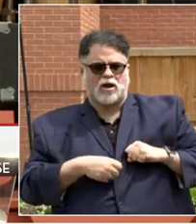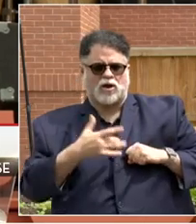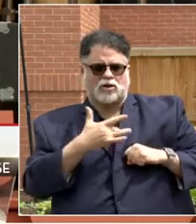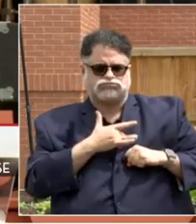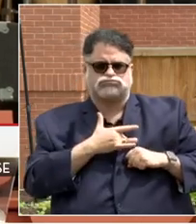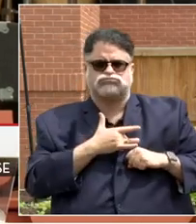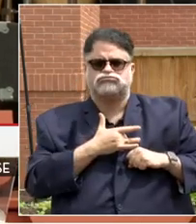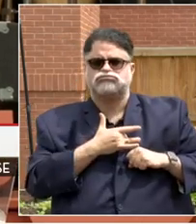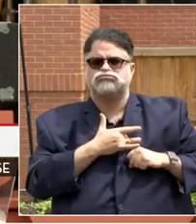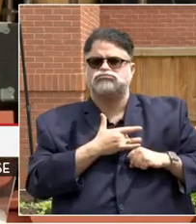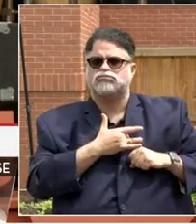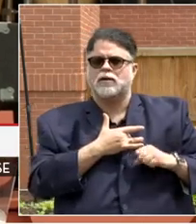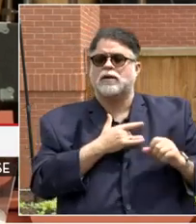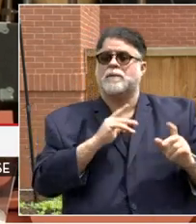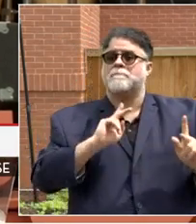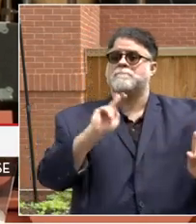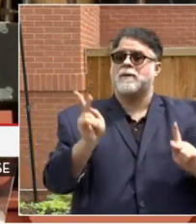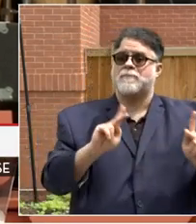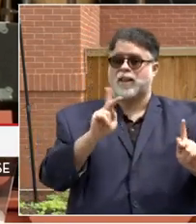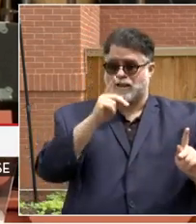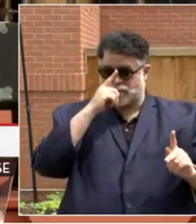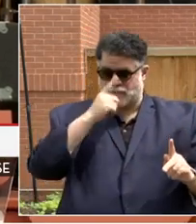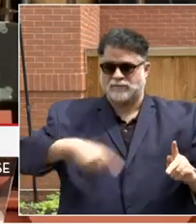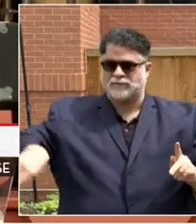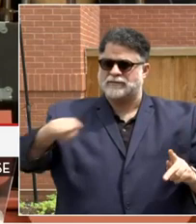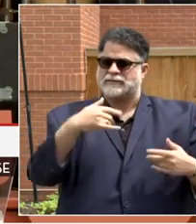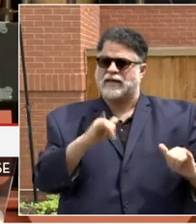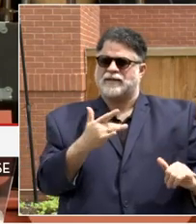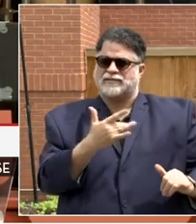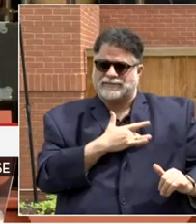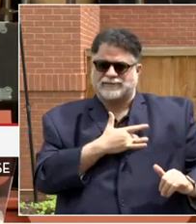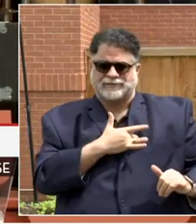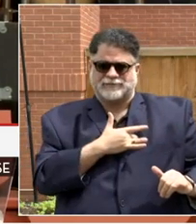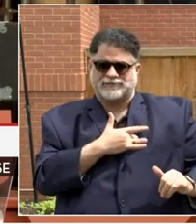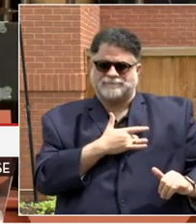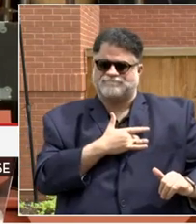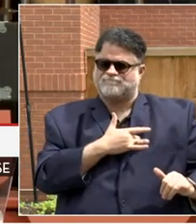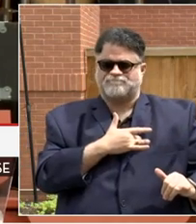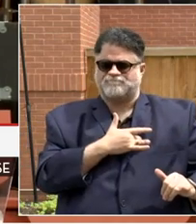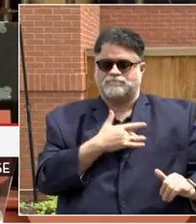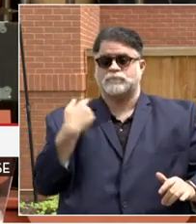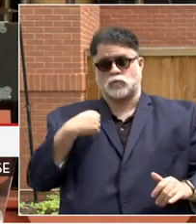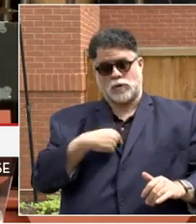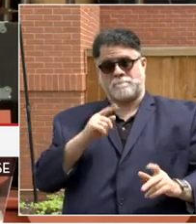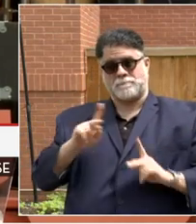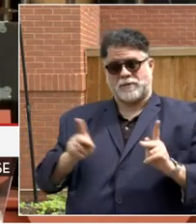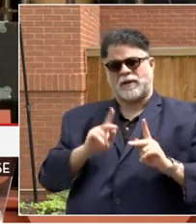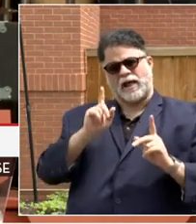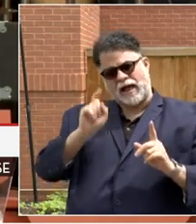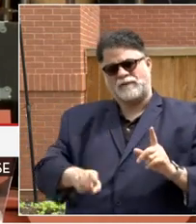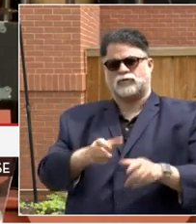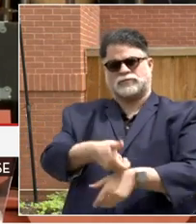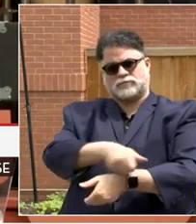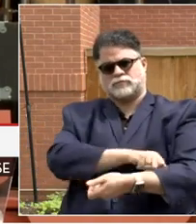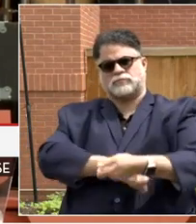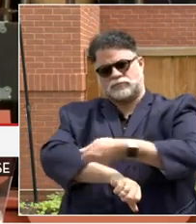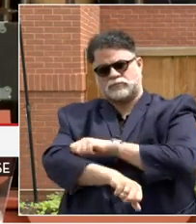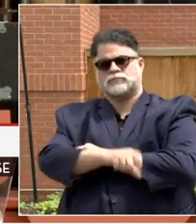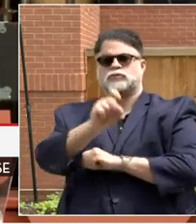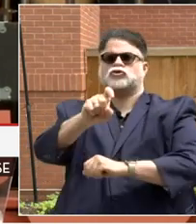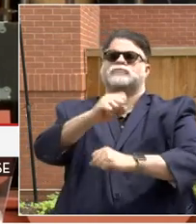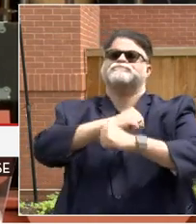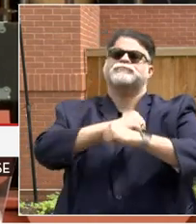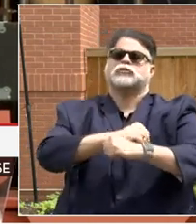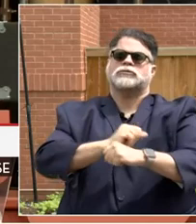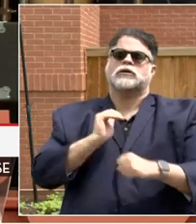you just heard from Crystal, to lock arms to make sure that we're protecting more children in our